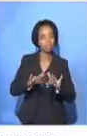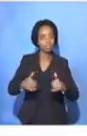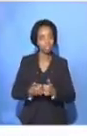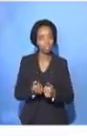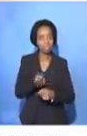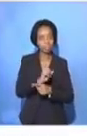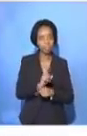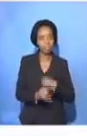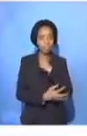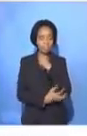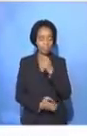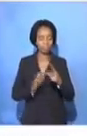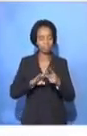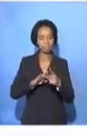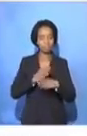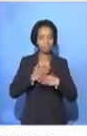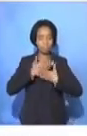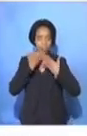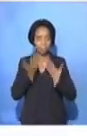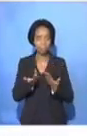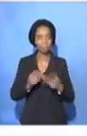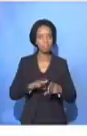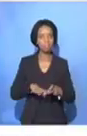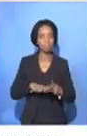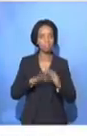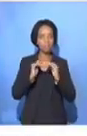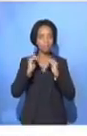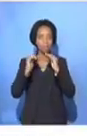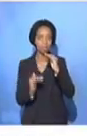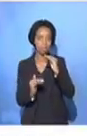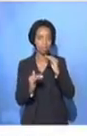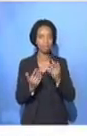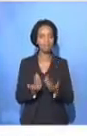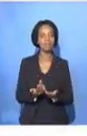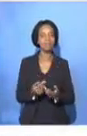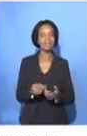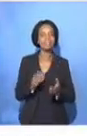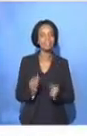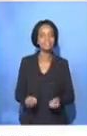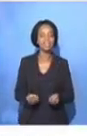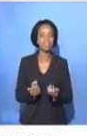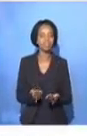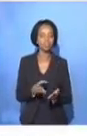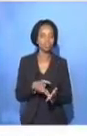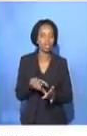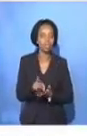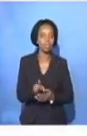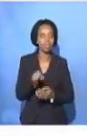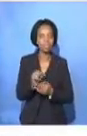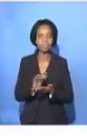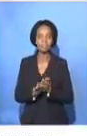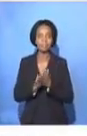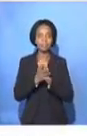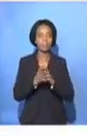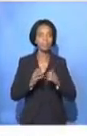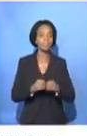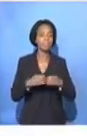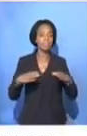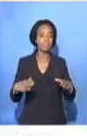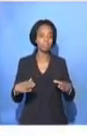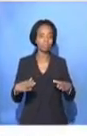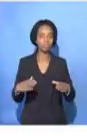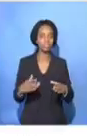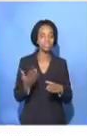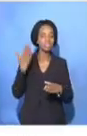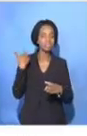poverty, unemployment, coupled with perceived lack of service delivery, which affected the majority of the